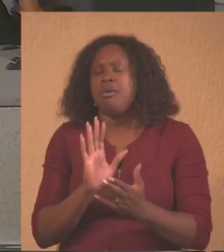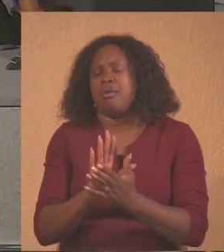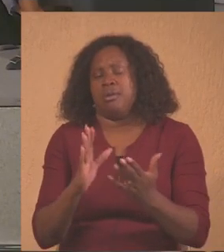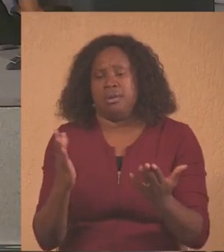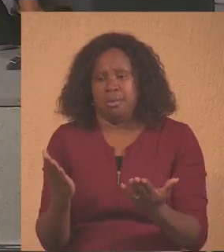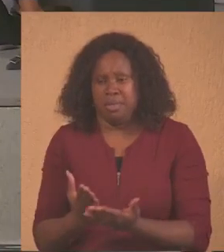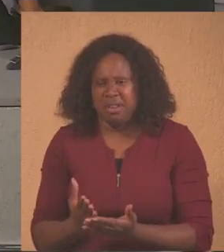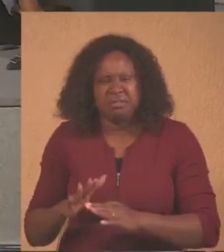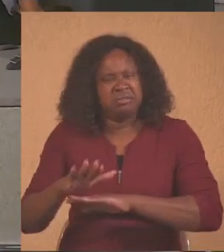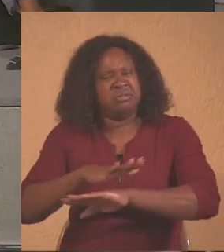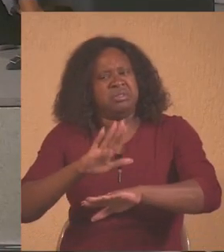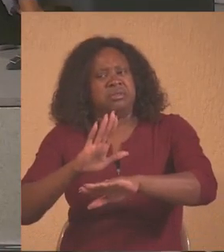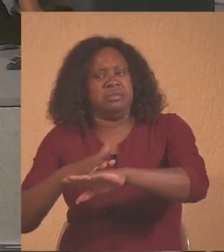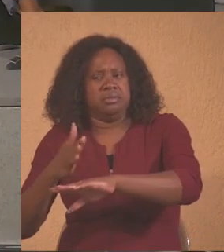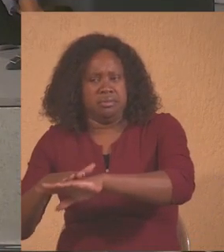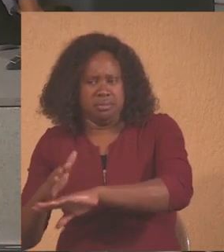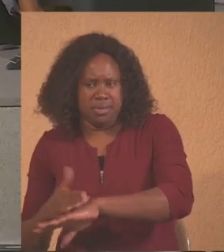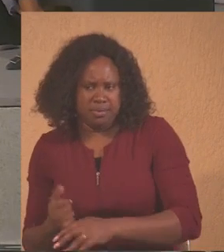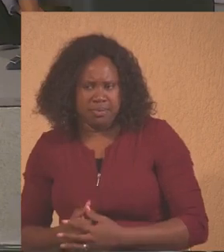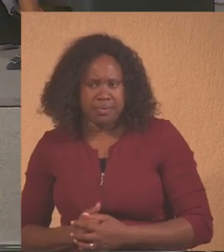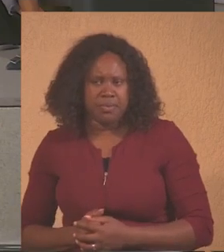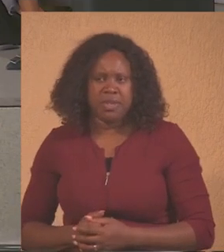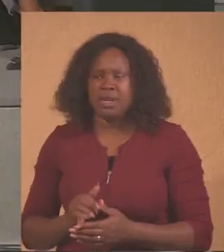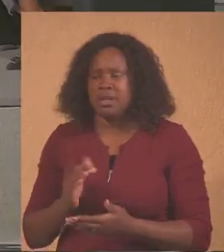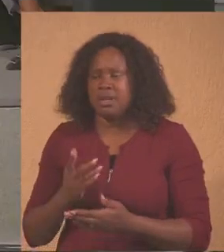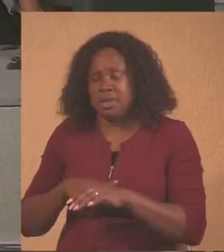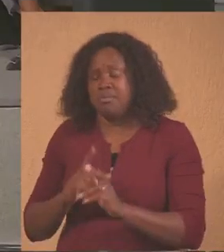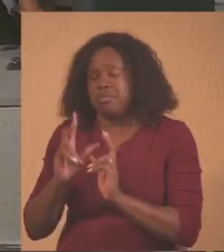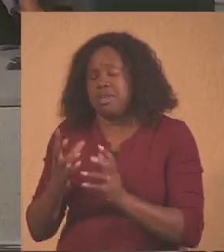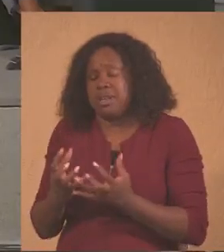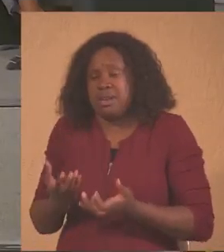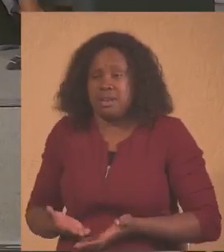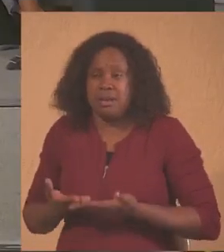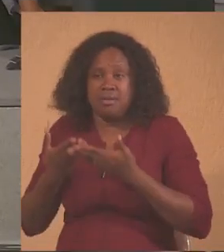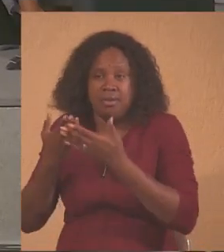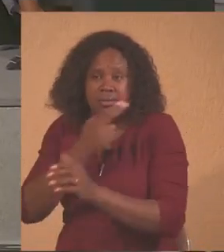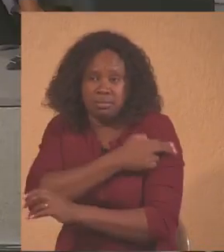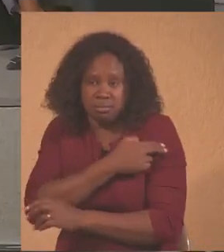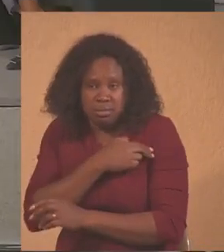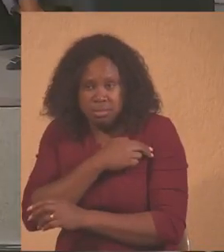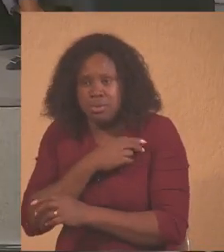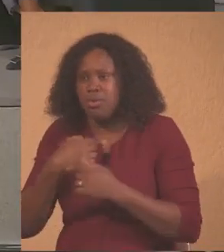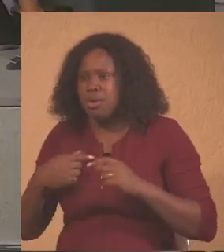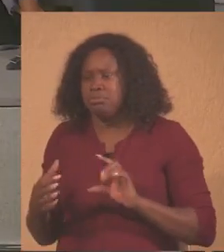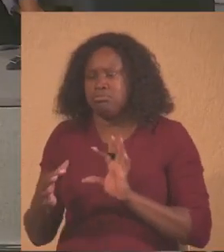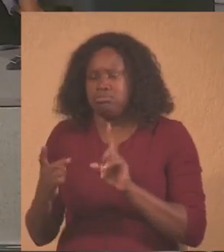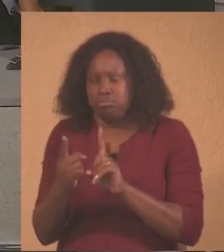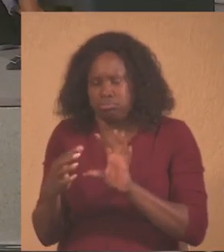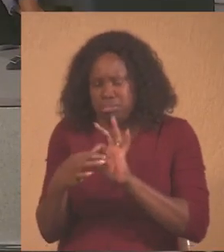some instances where when that person will need medical help. So we should be in touch with that